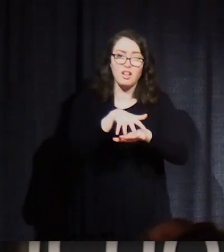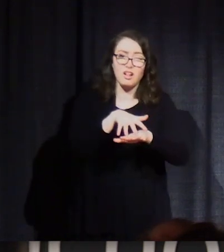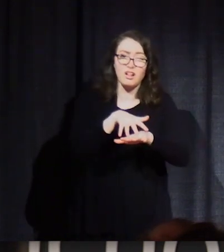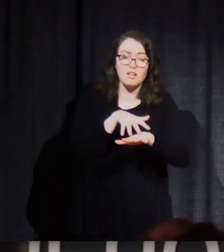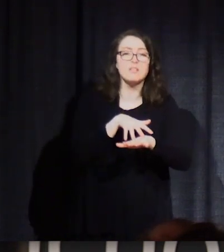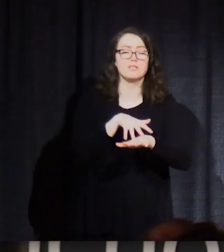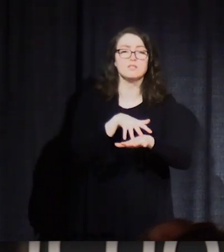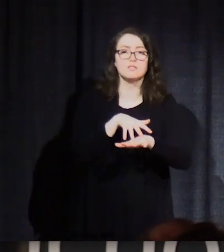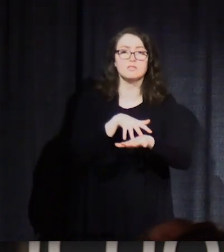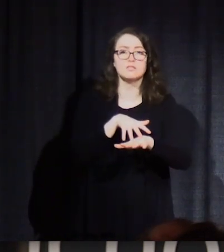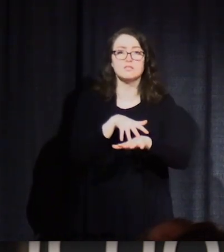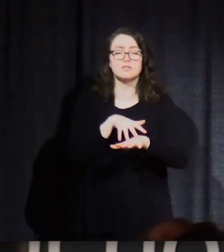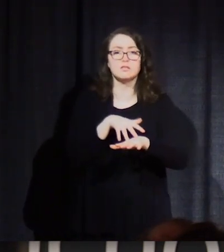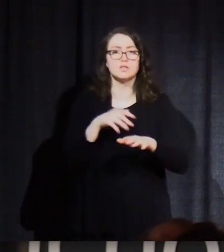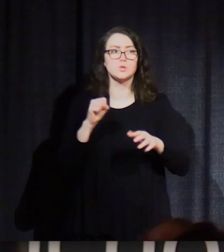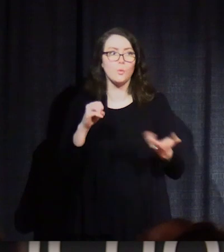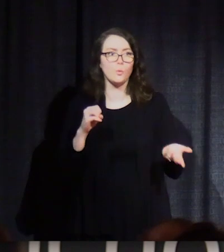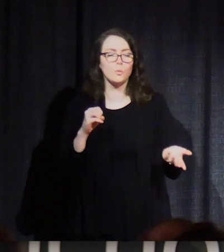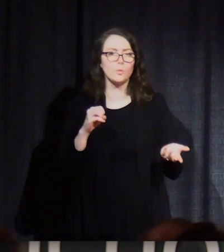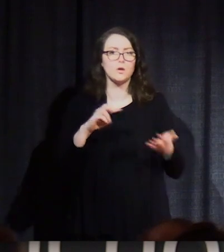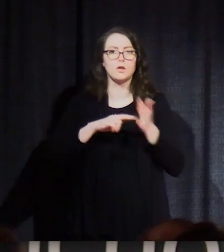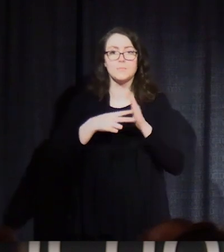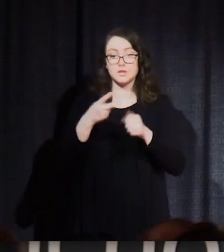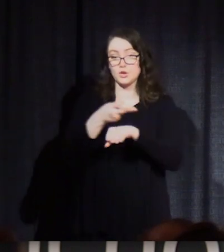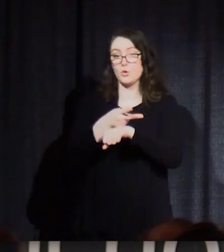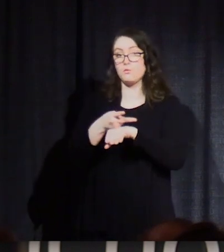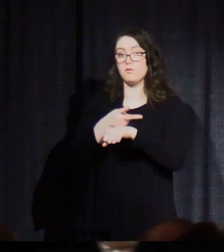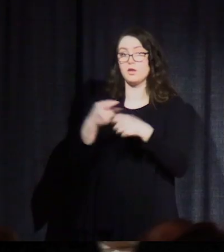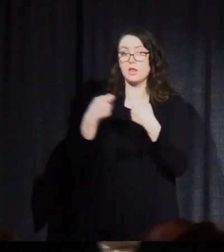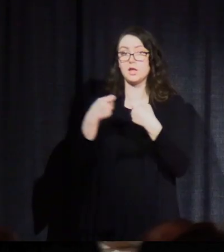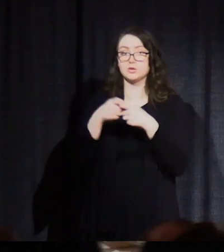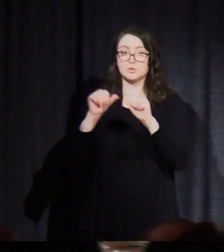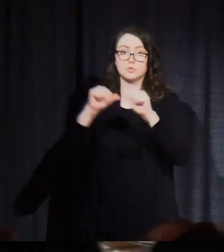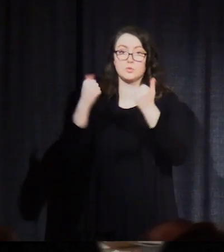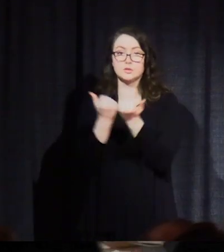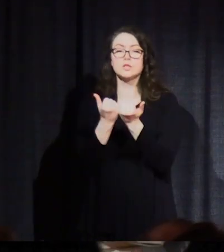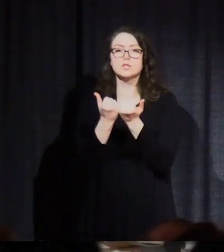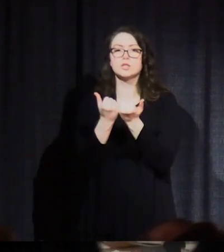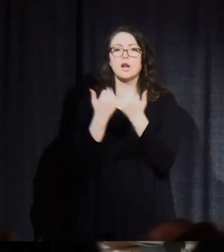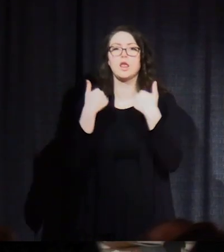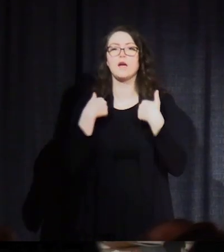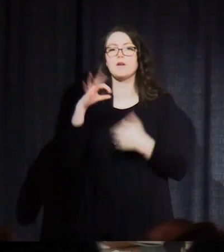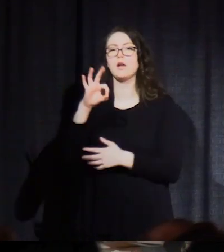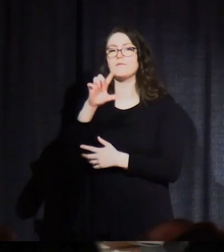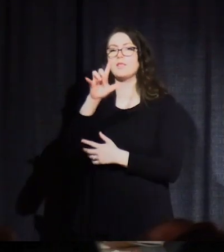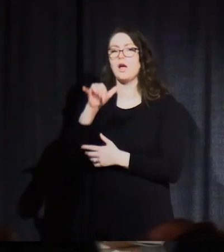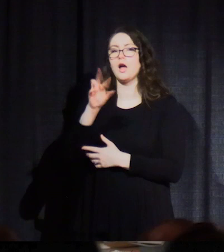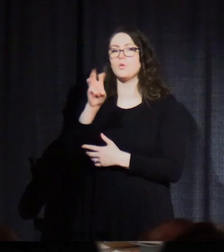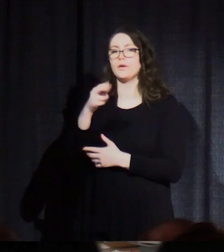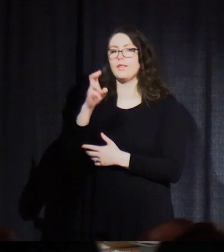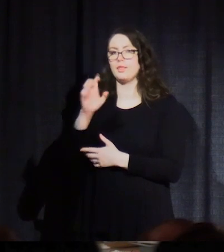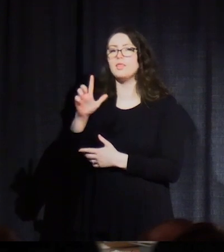crane's operations. So, Kodiak Electric Association installed an innovative flywheel energy